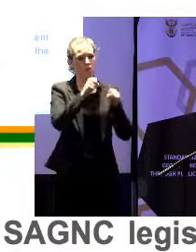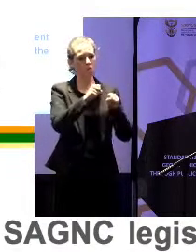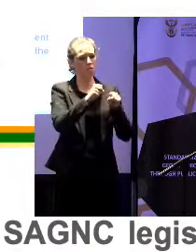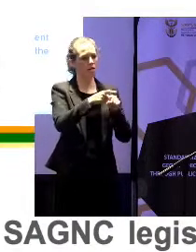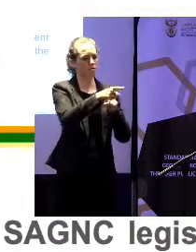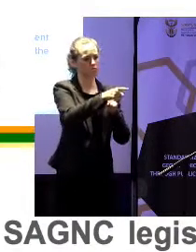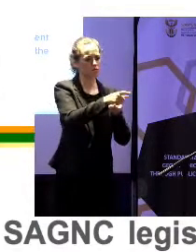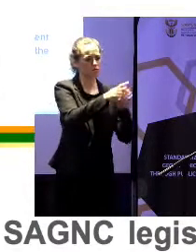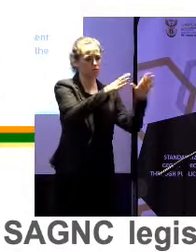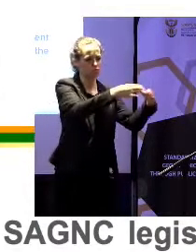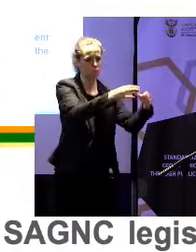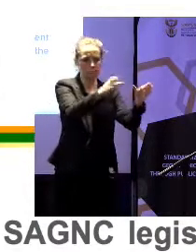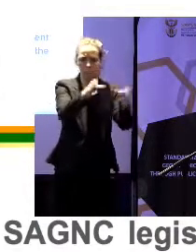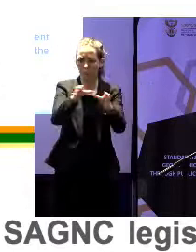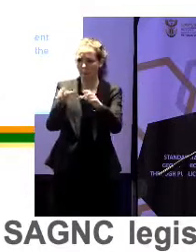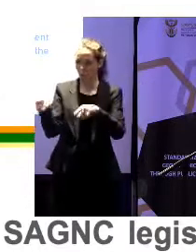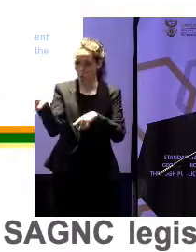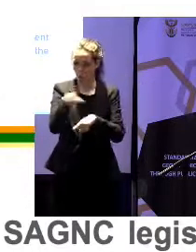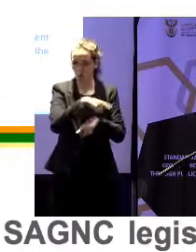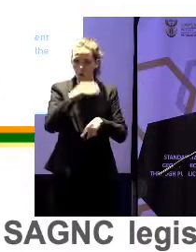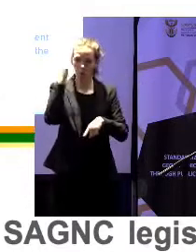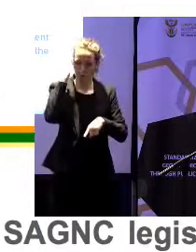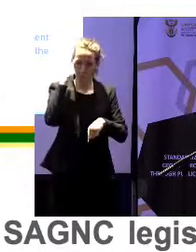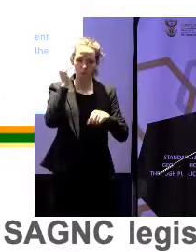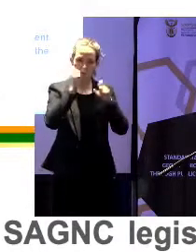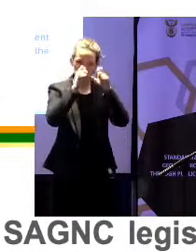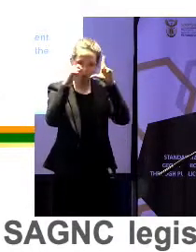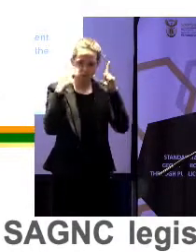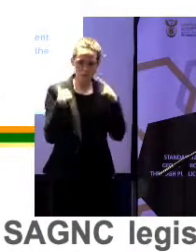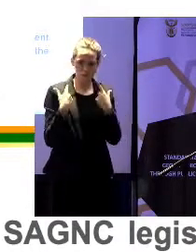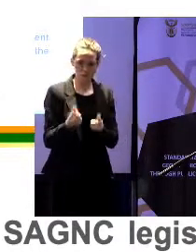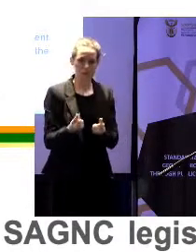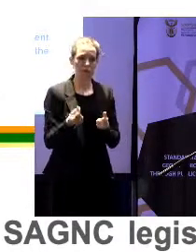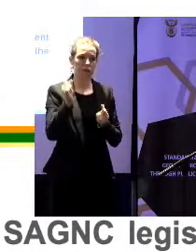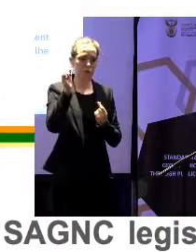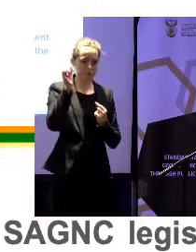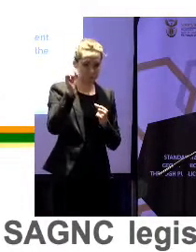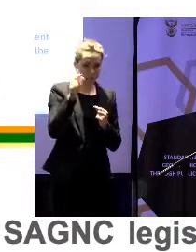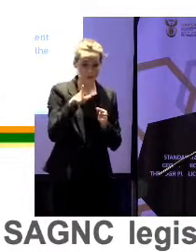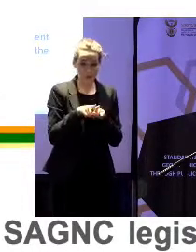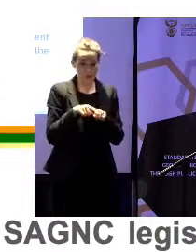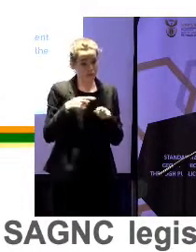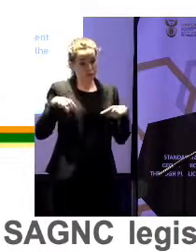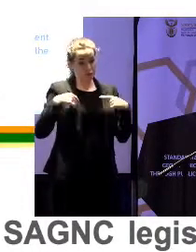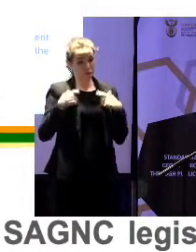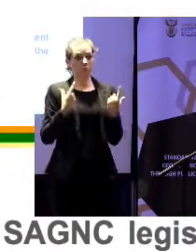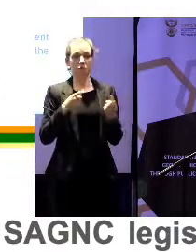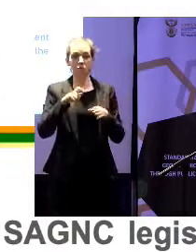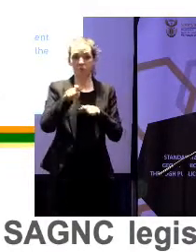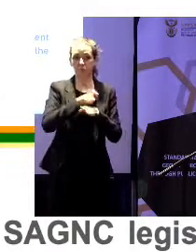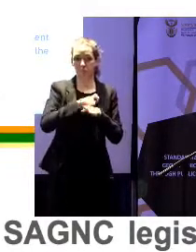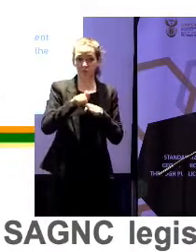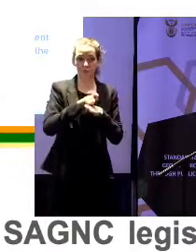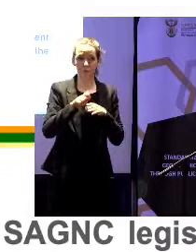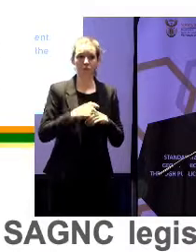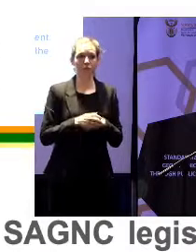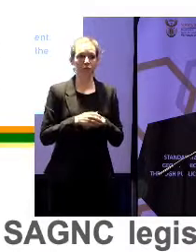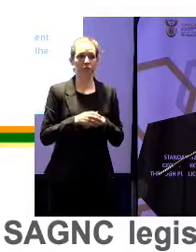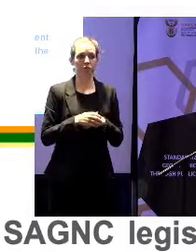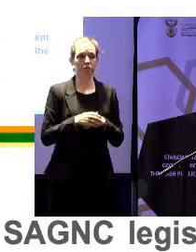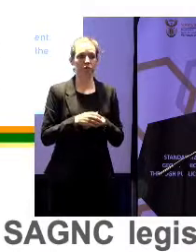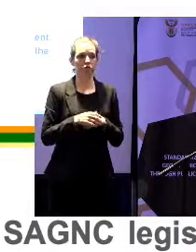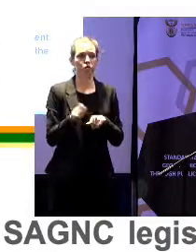aware of what we need to do. So we also do training. We've recently trained